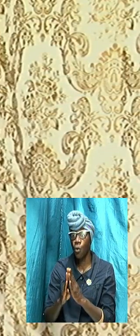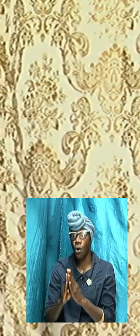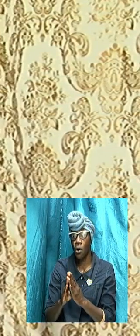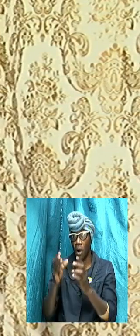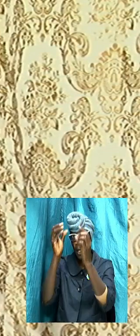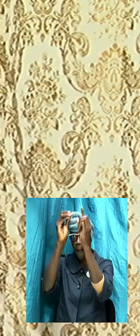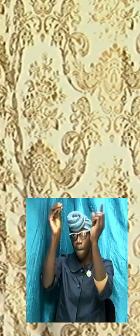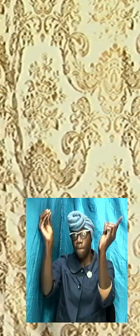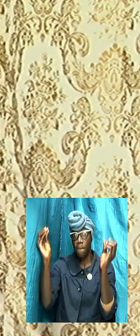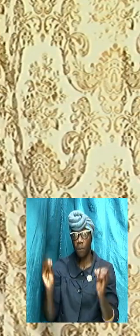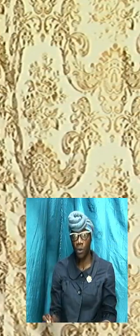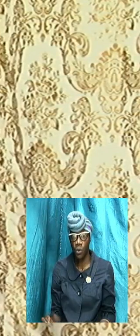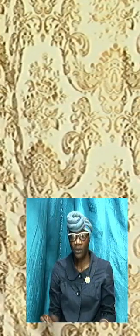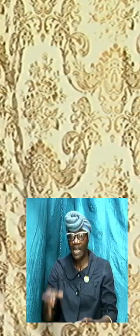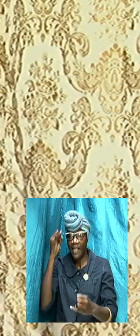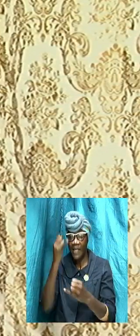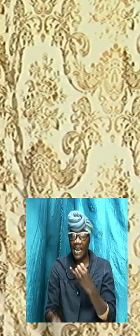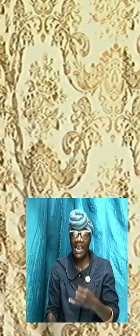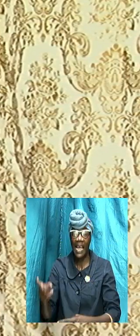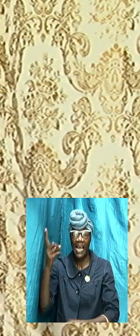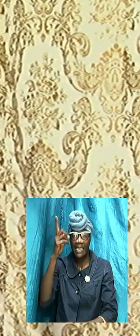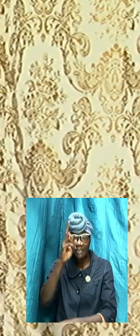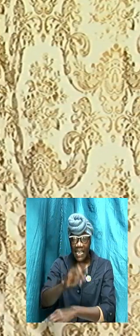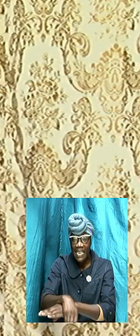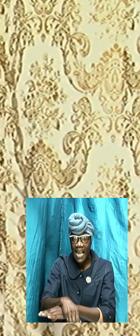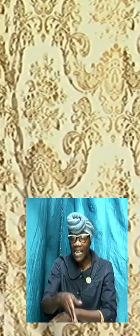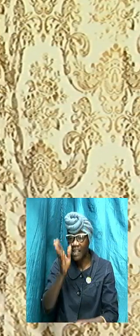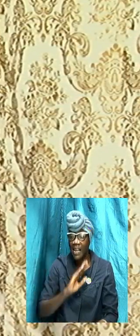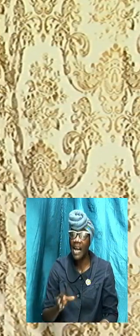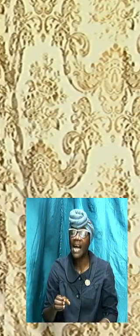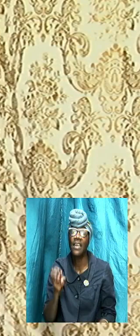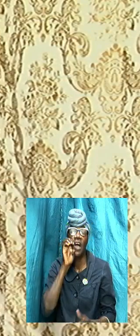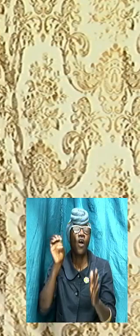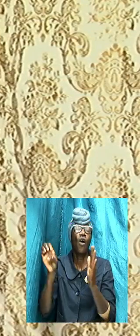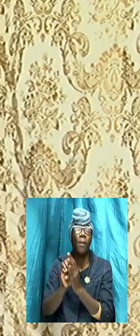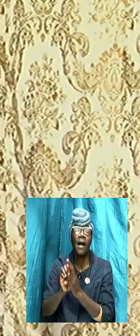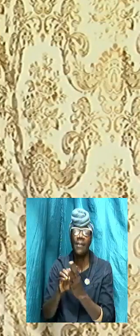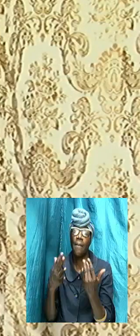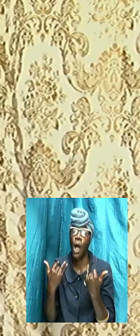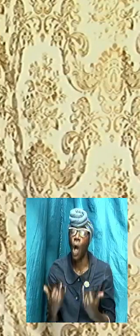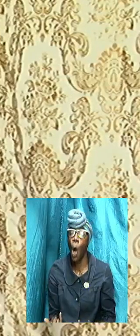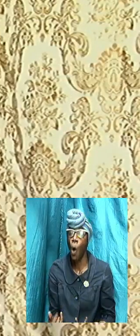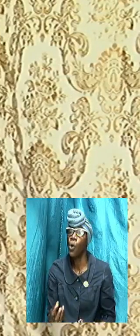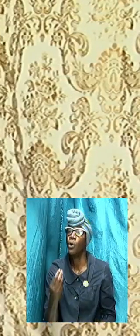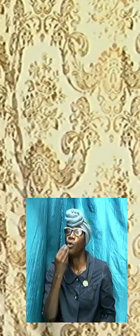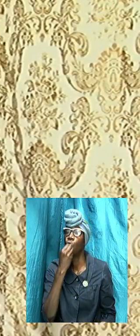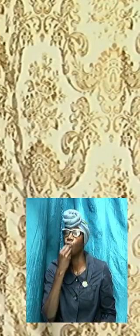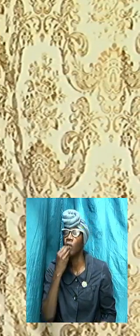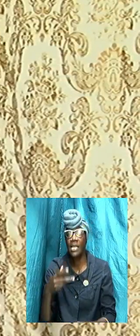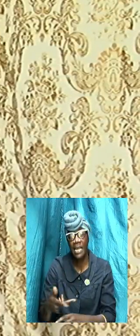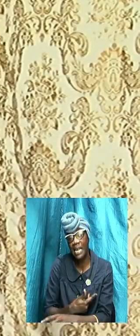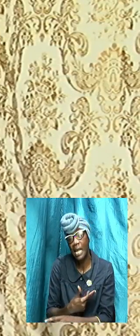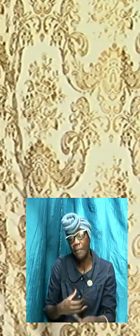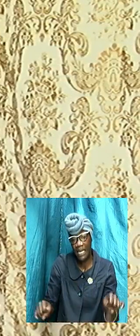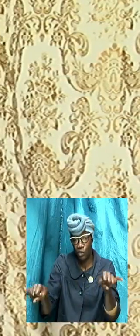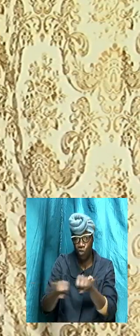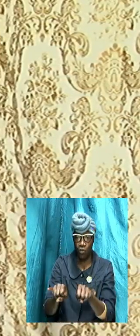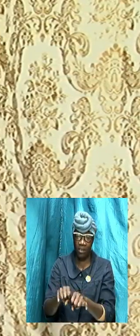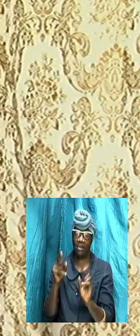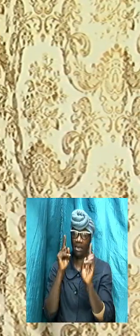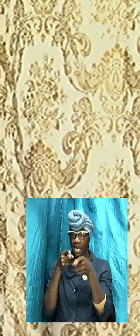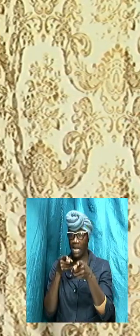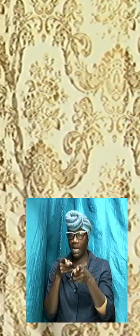night in Egypt, God gave them a command in terms of how they should eat the lamb. Amen. And this was interesting to me because